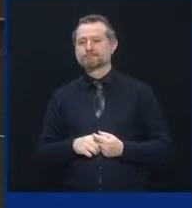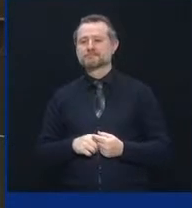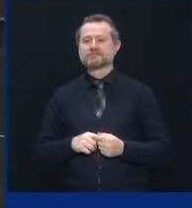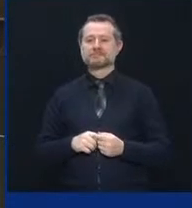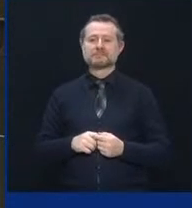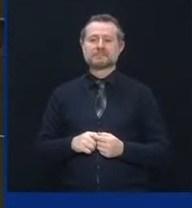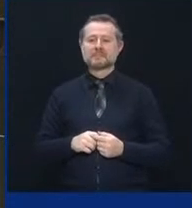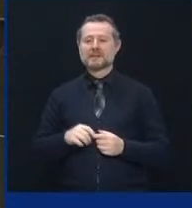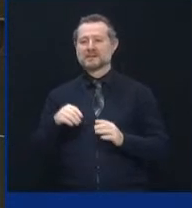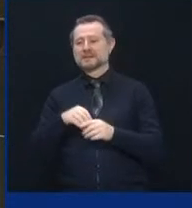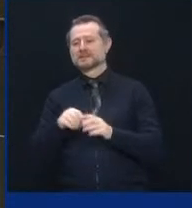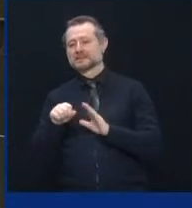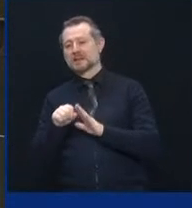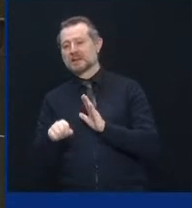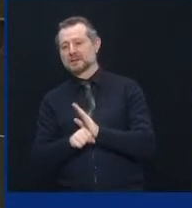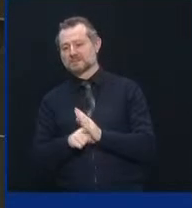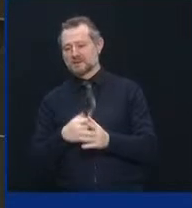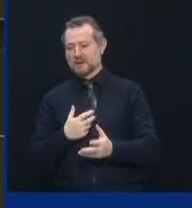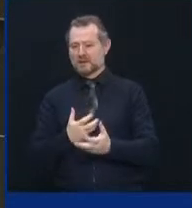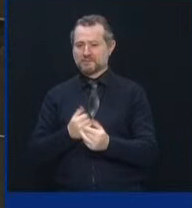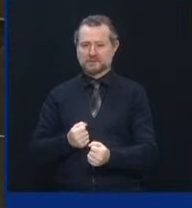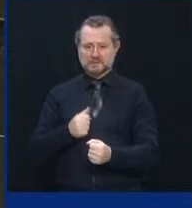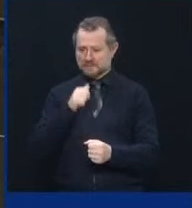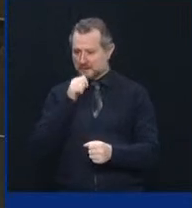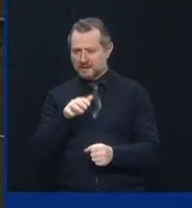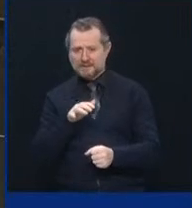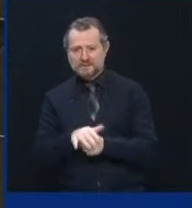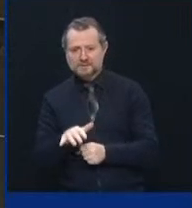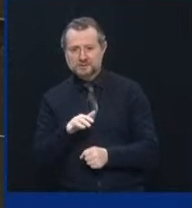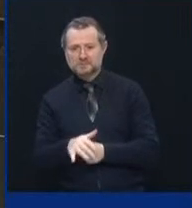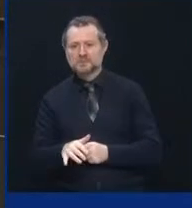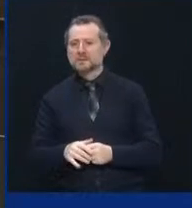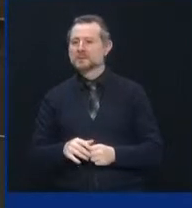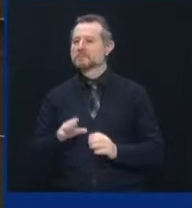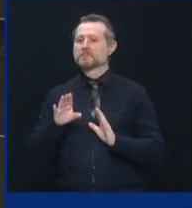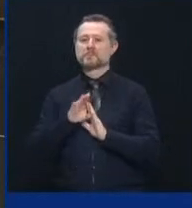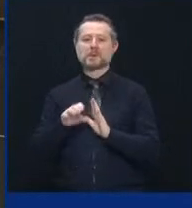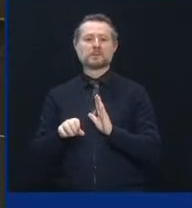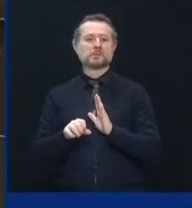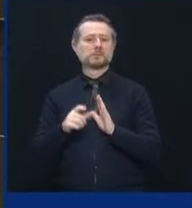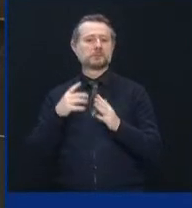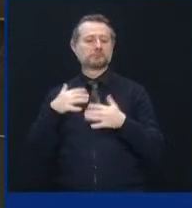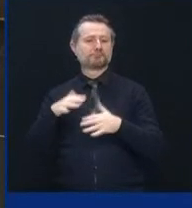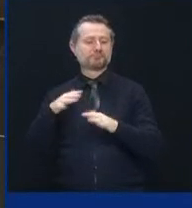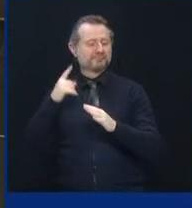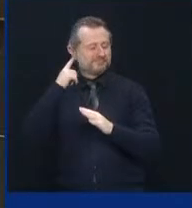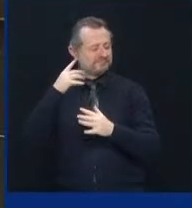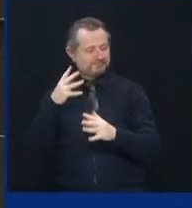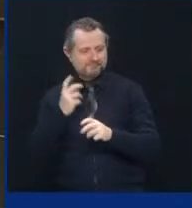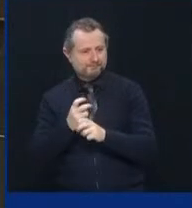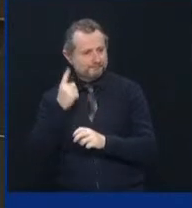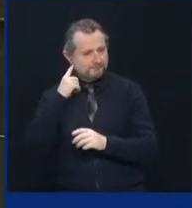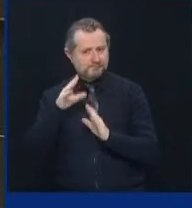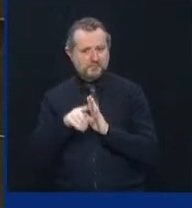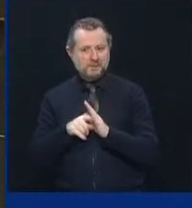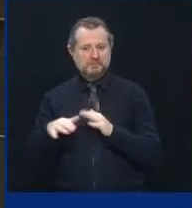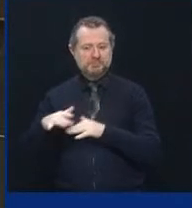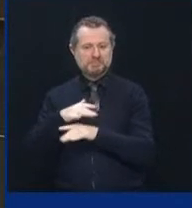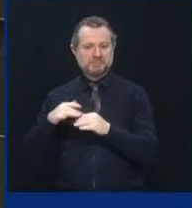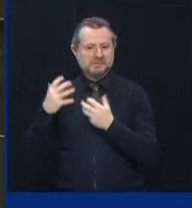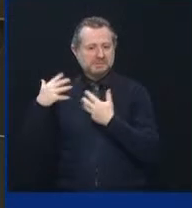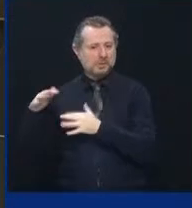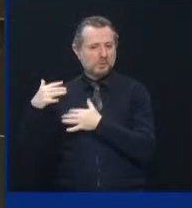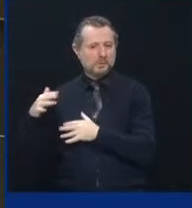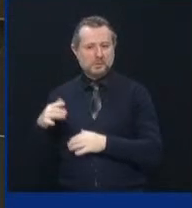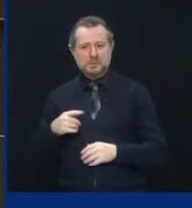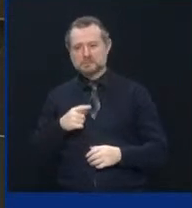there is sufficient genomic I haven't sequencing seen in New it. York State to say that the UK variant isn't now No, spreading I haven't widely? seen it. And can you tell me what are the